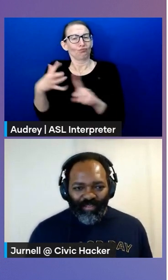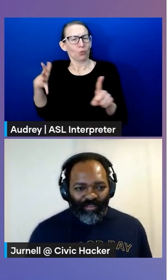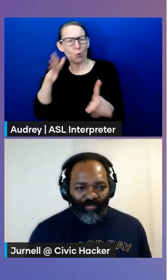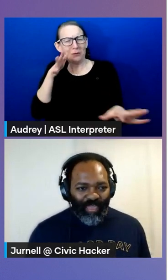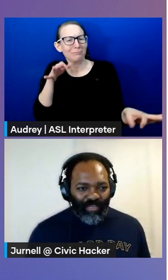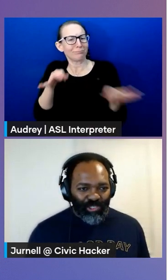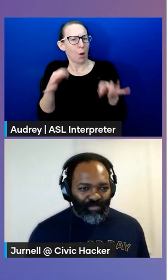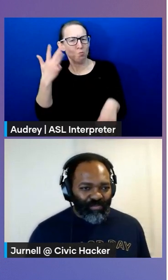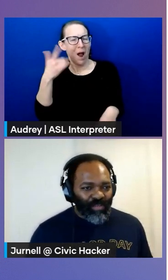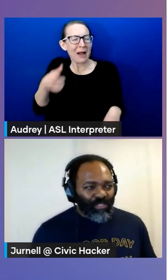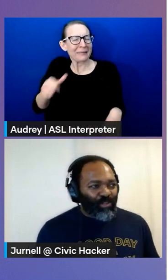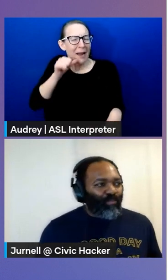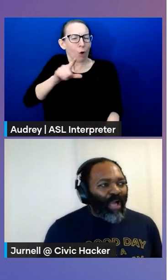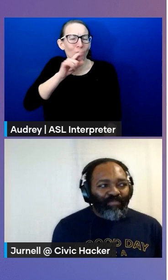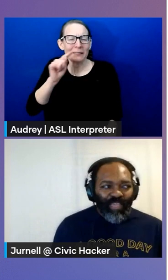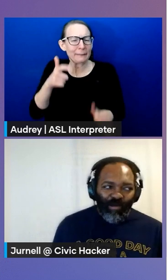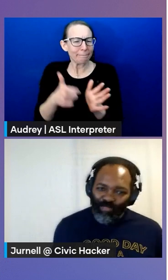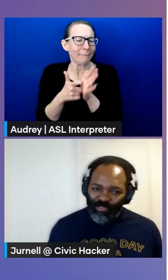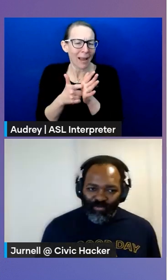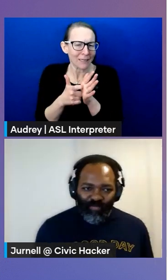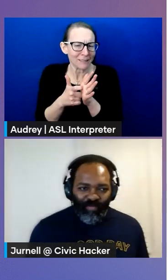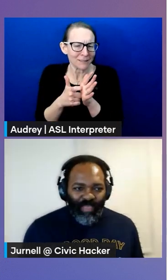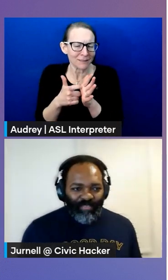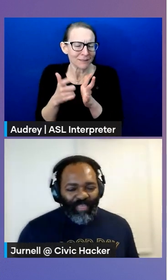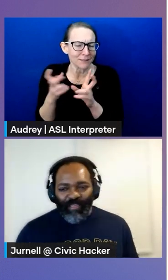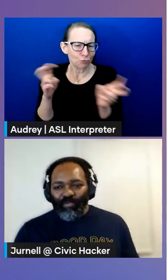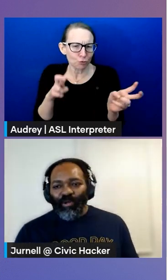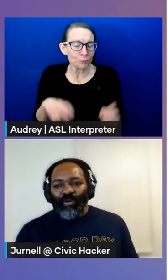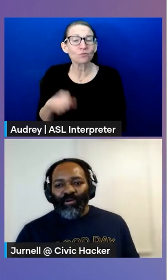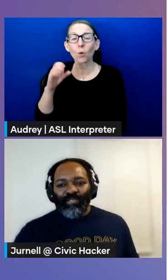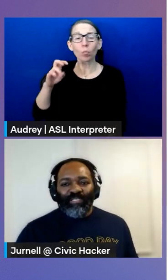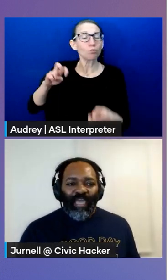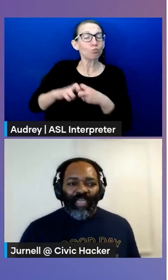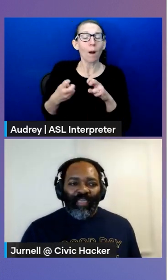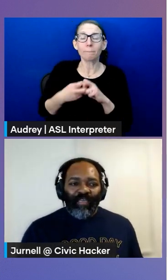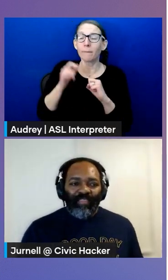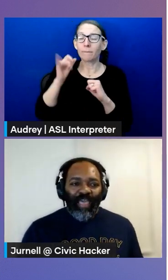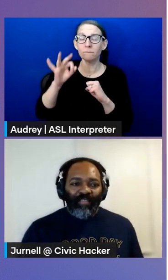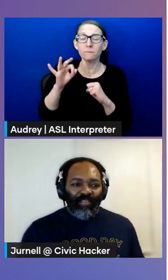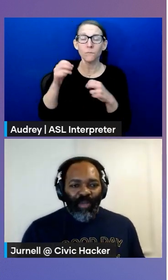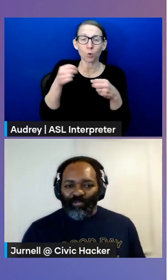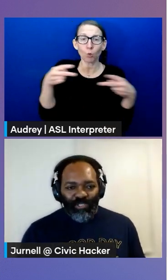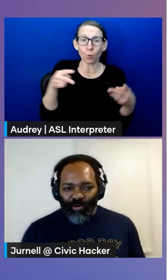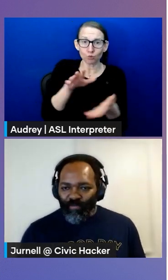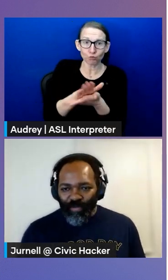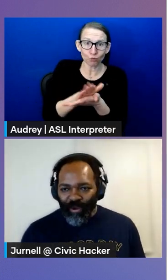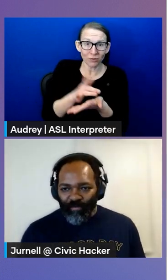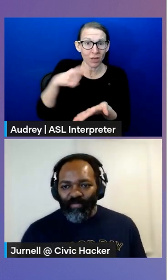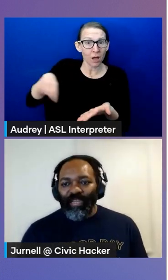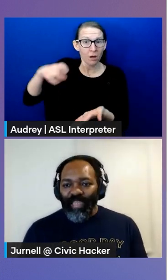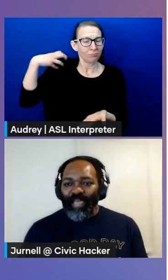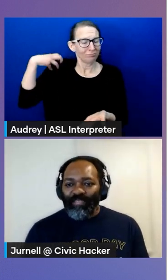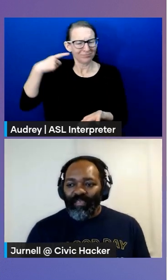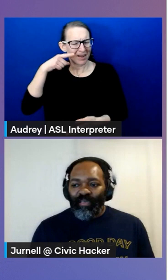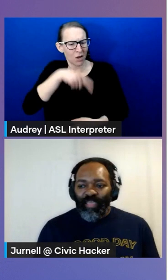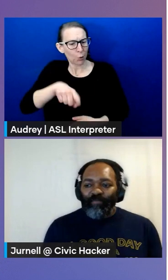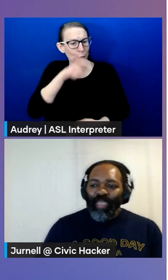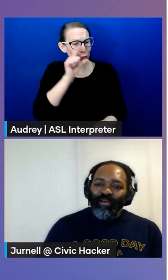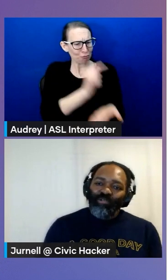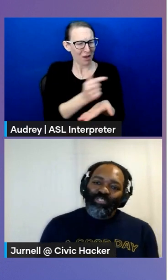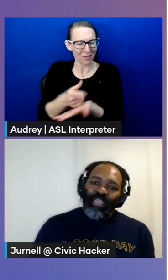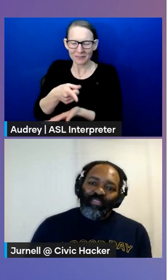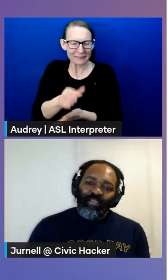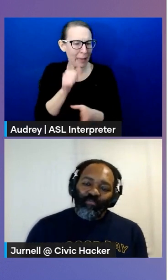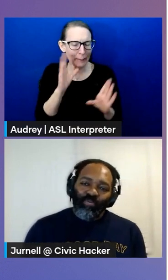really a demand issue. So the problems at code school is that the employers say that the graduates aren't prepared, meaning that they